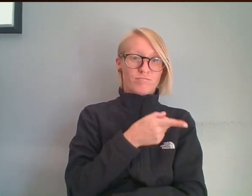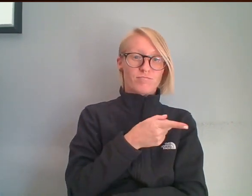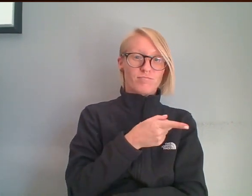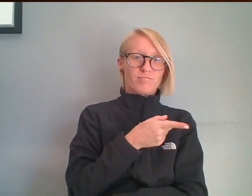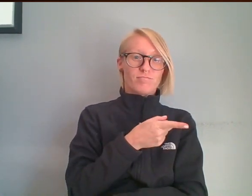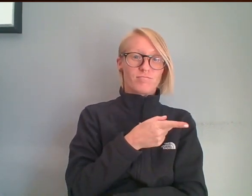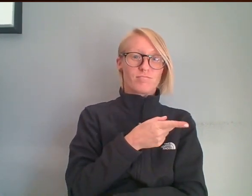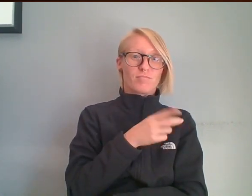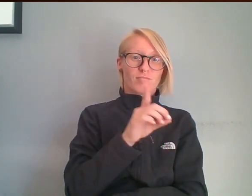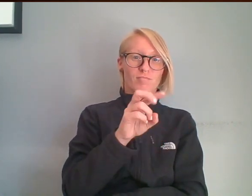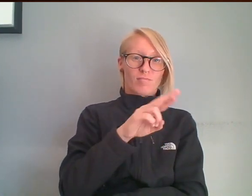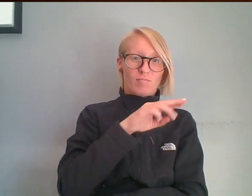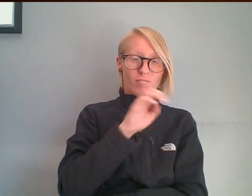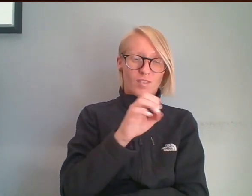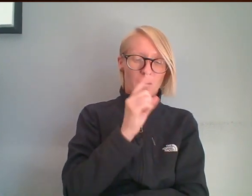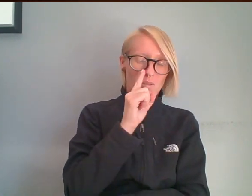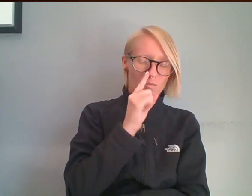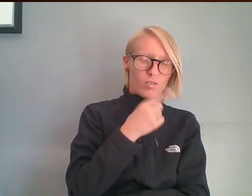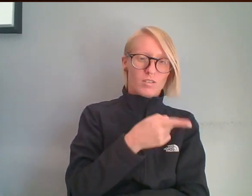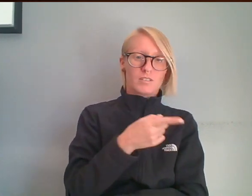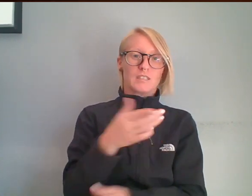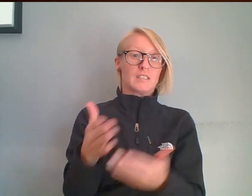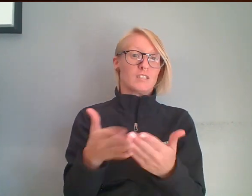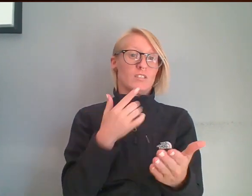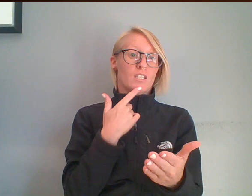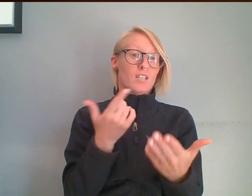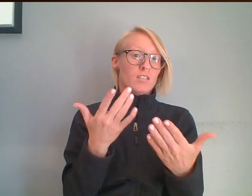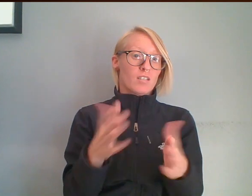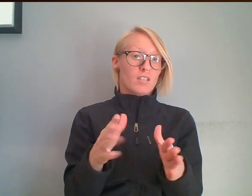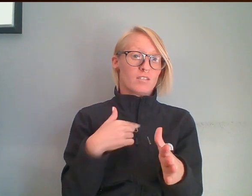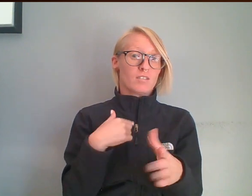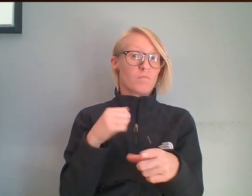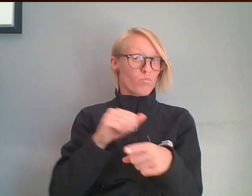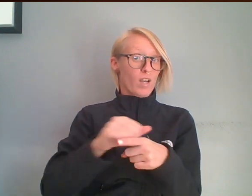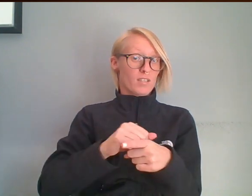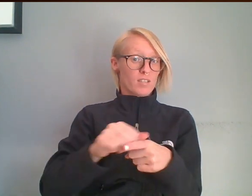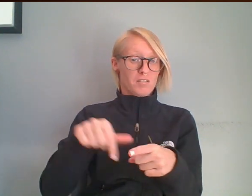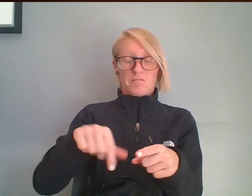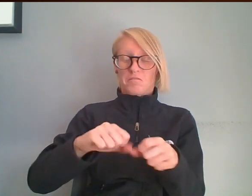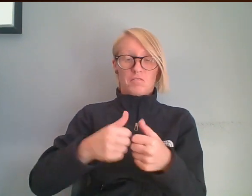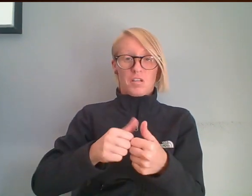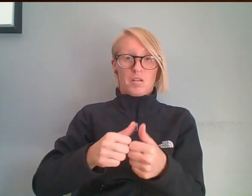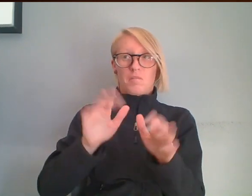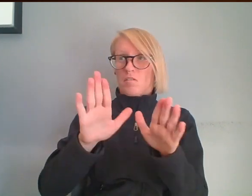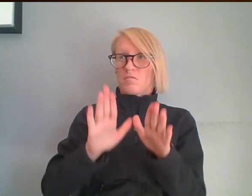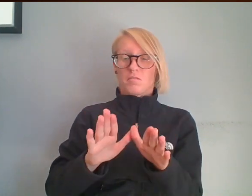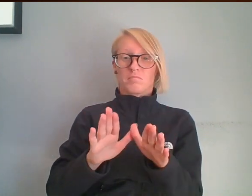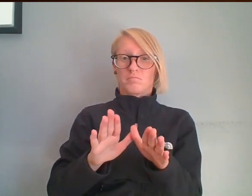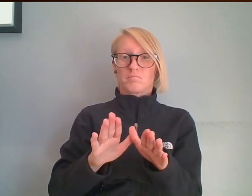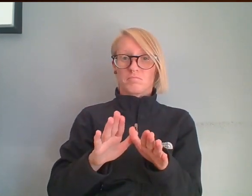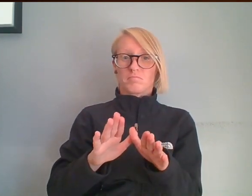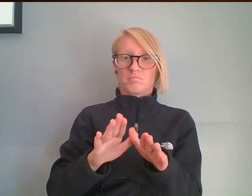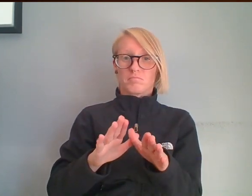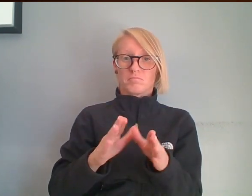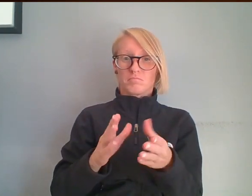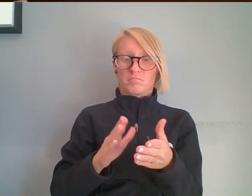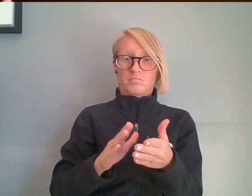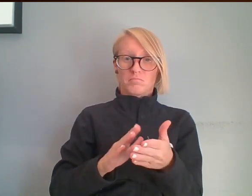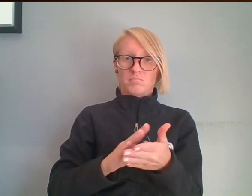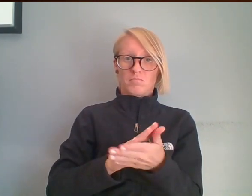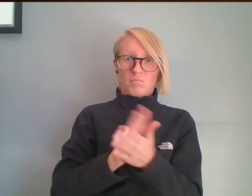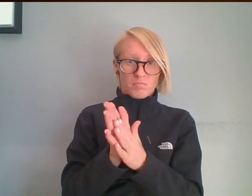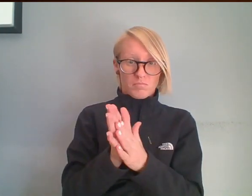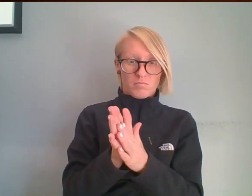done, but once you practice, in a game just as simple as the one we practiced, is a great way to do it. But that's not